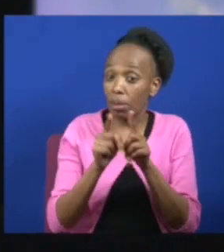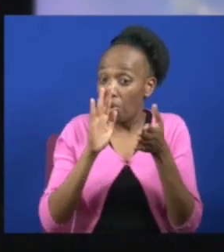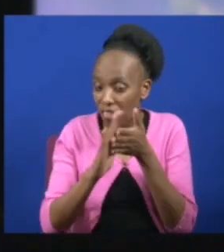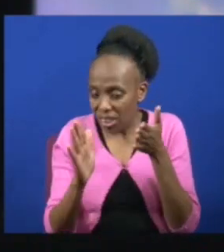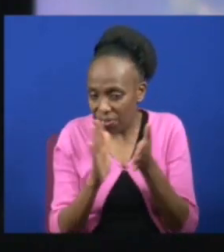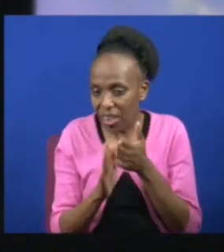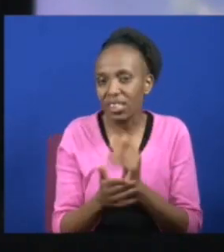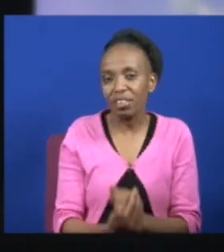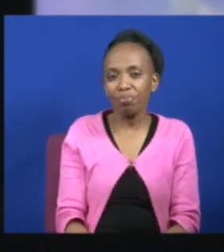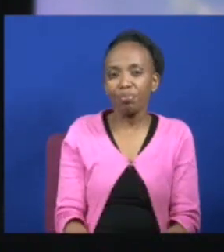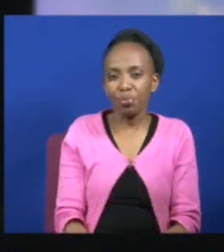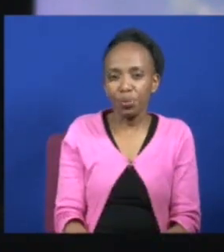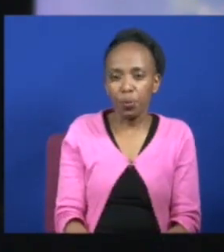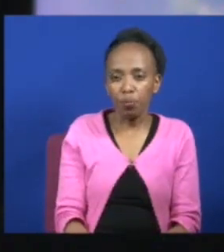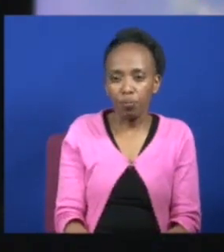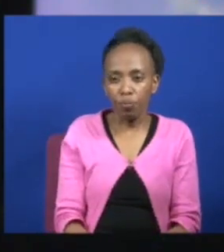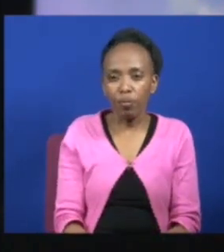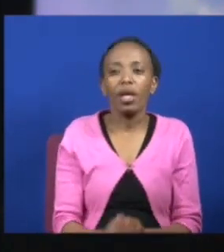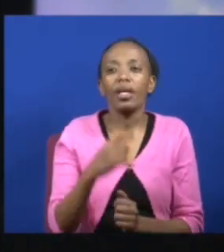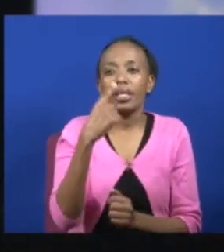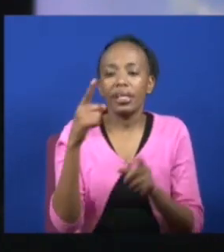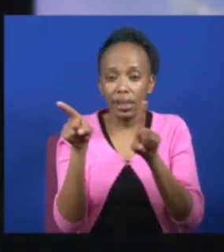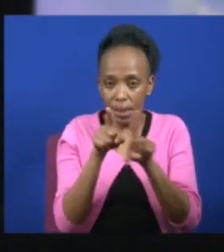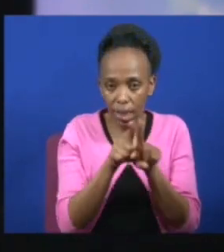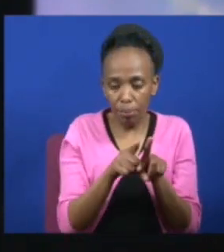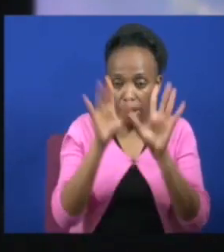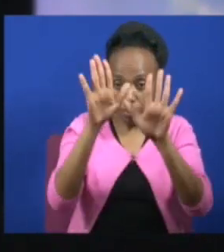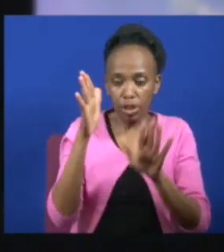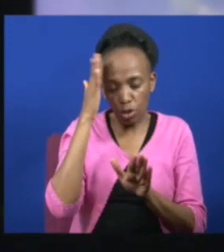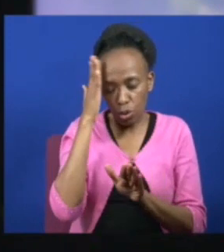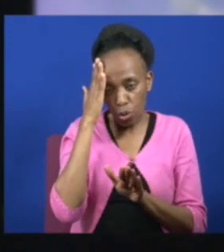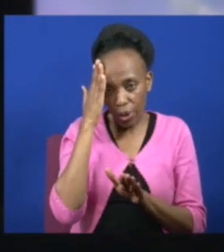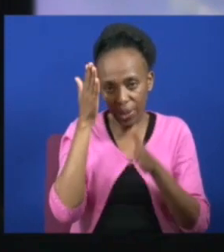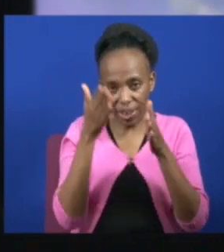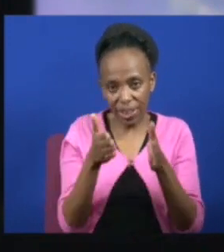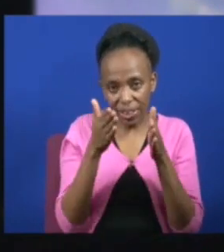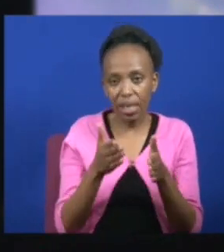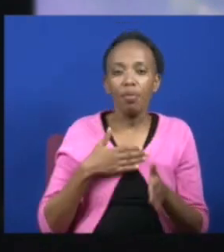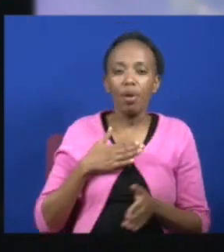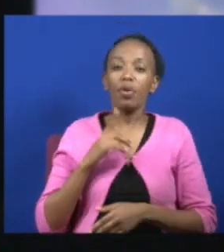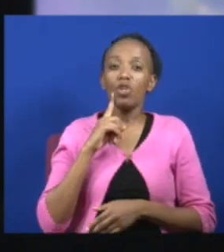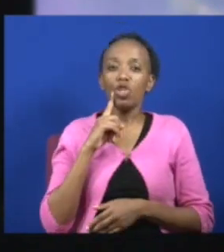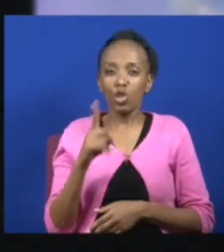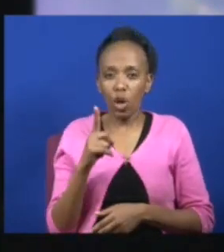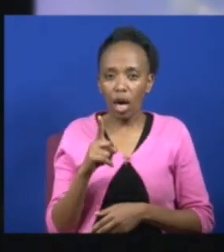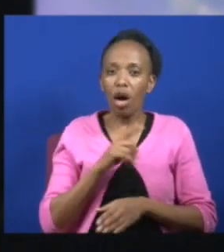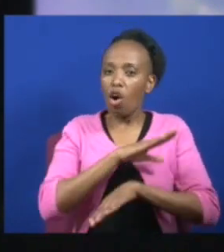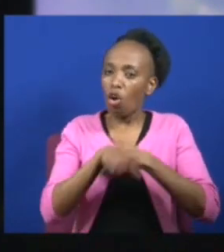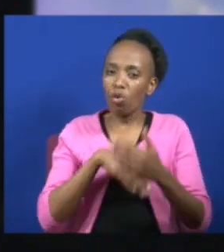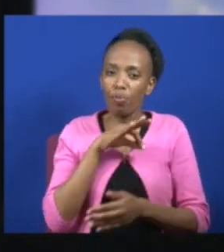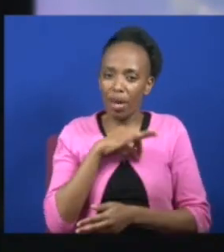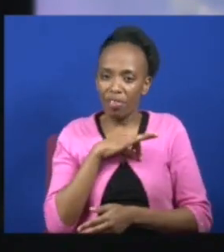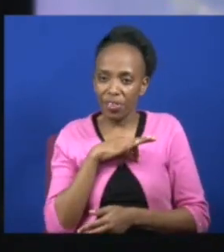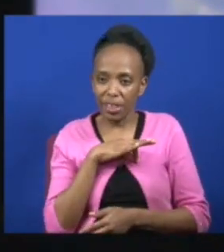rapidly or quickly. It is also noteworthy, and this I'm sure will